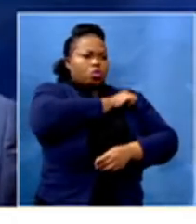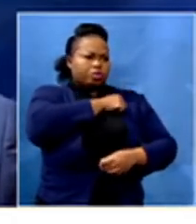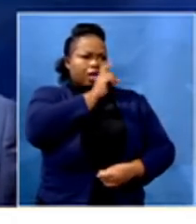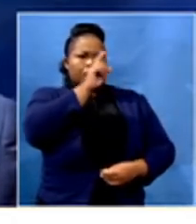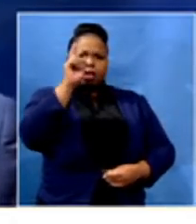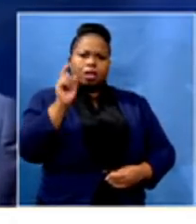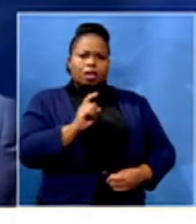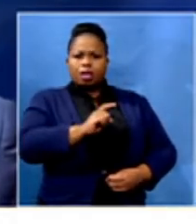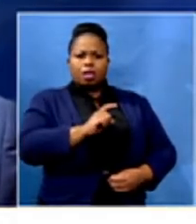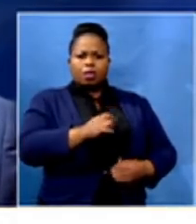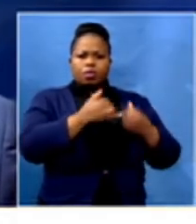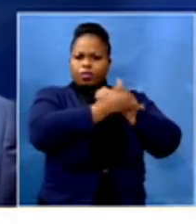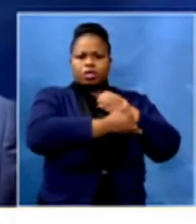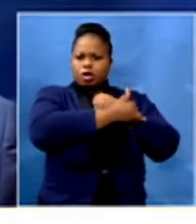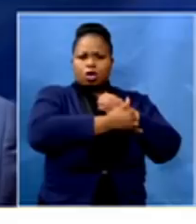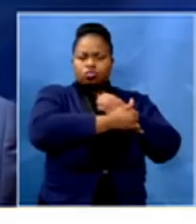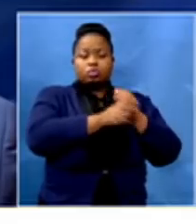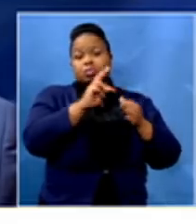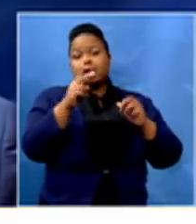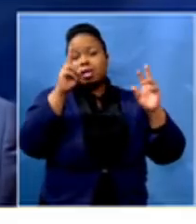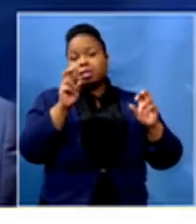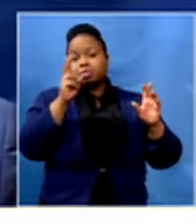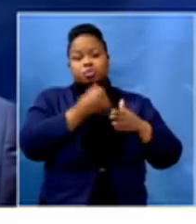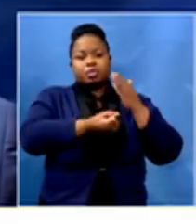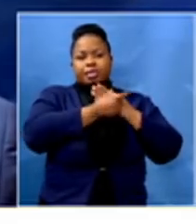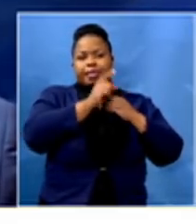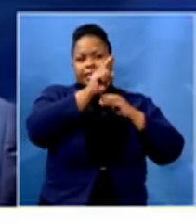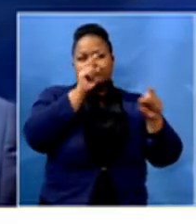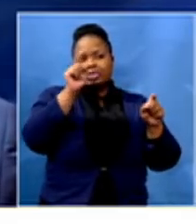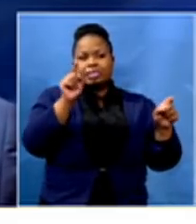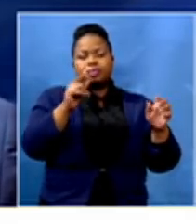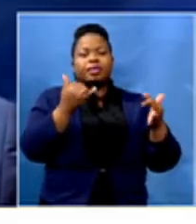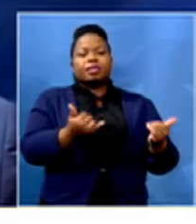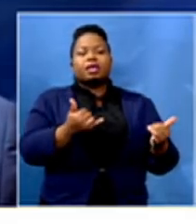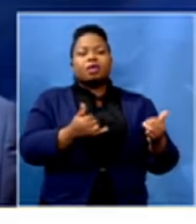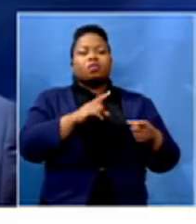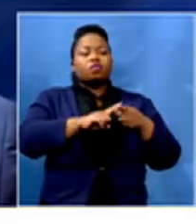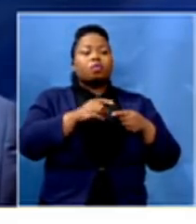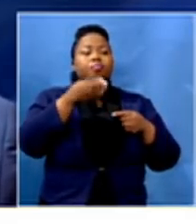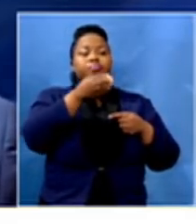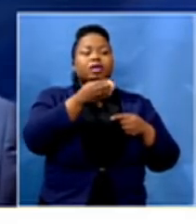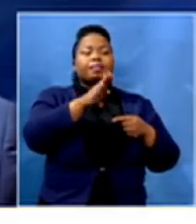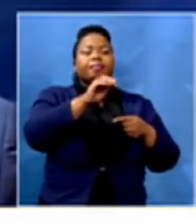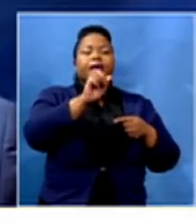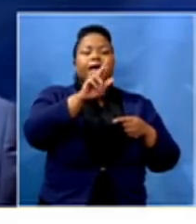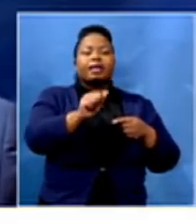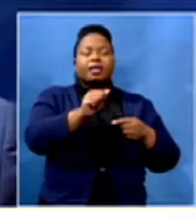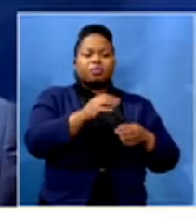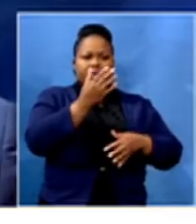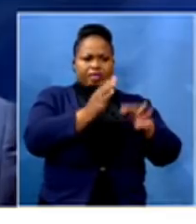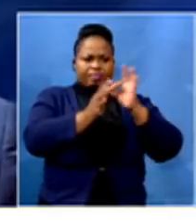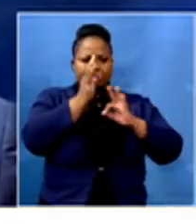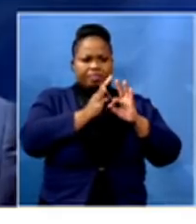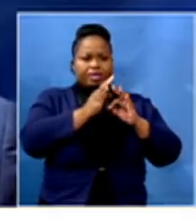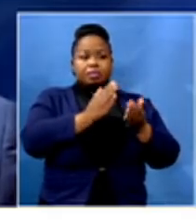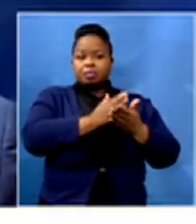around the country and some issues that are going on there. But I want to address something coming from Baragwanath. Perhaps you can help us understand this.